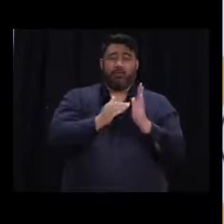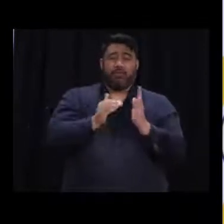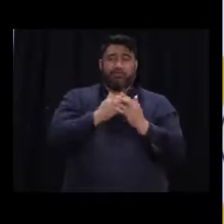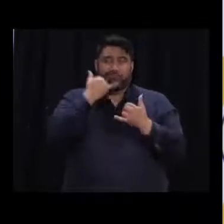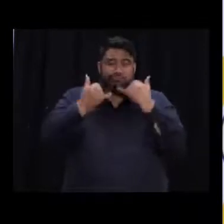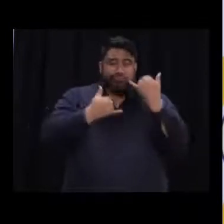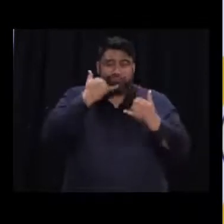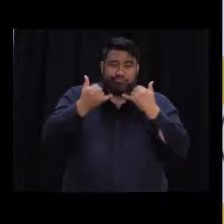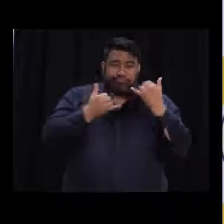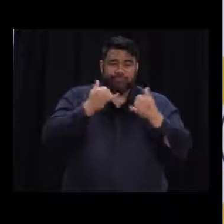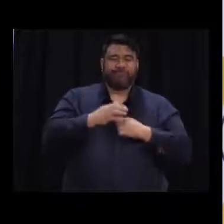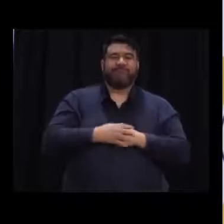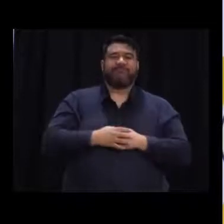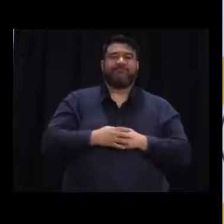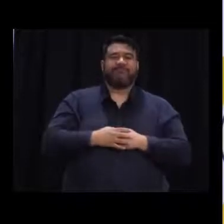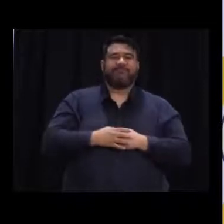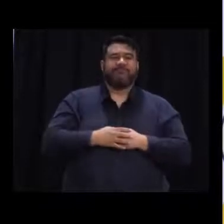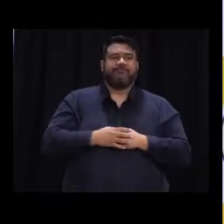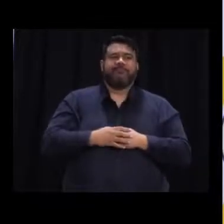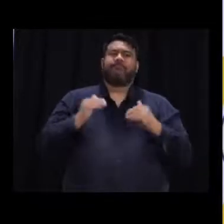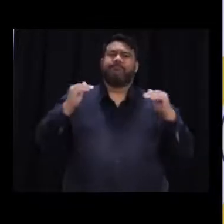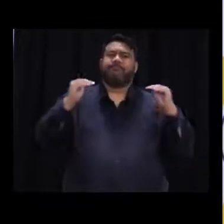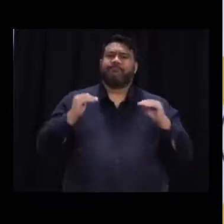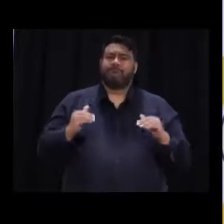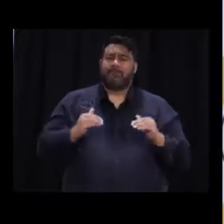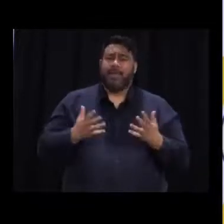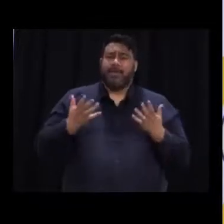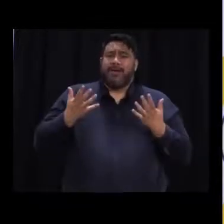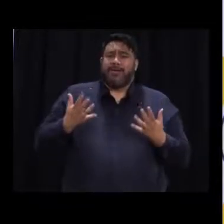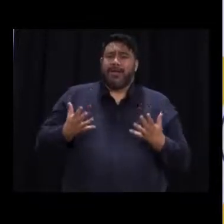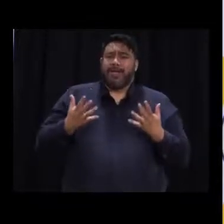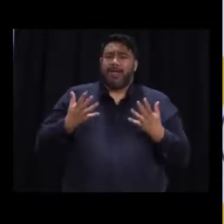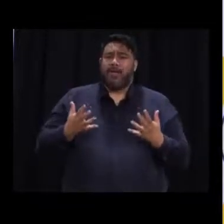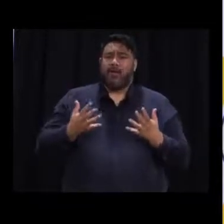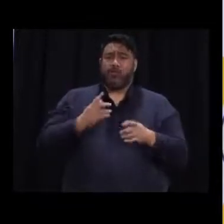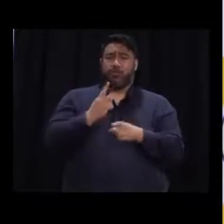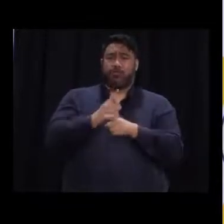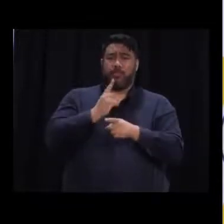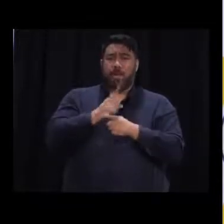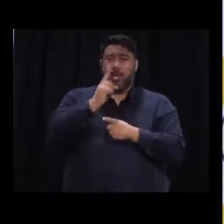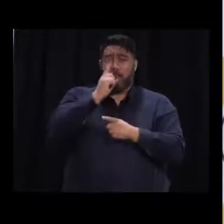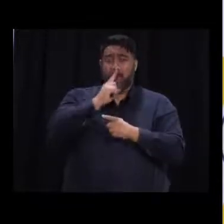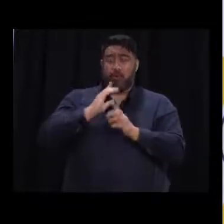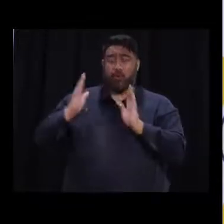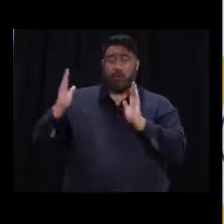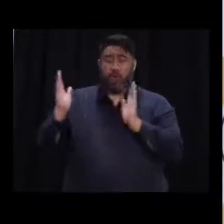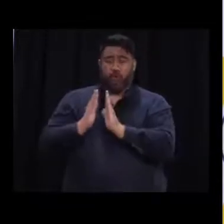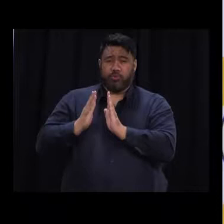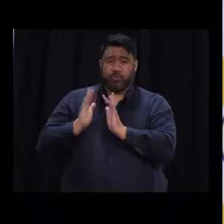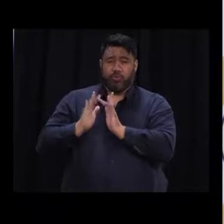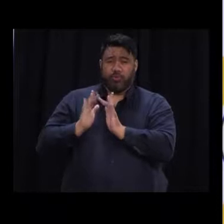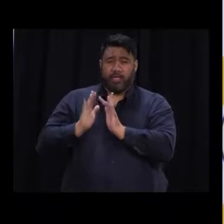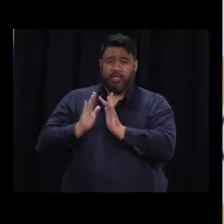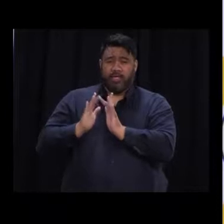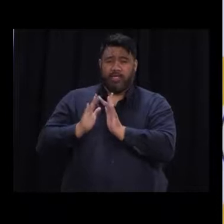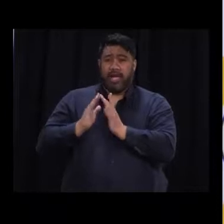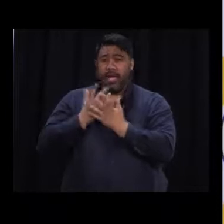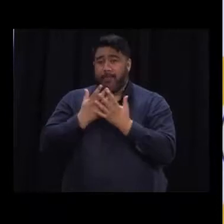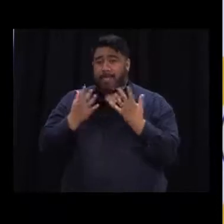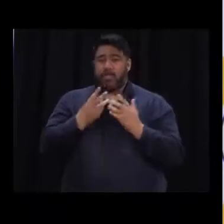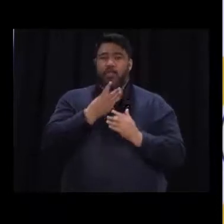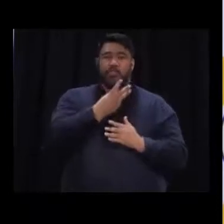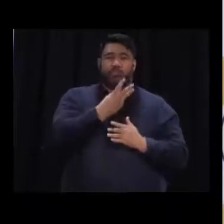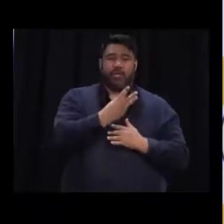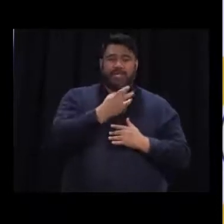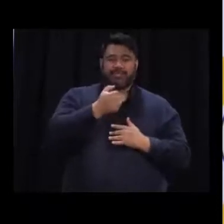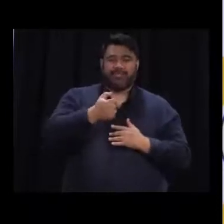our what were formerly known as close pass contacts, but I would call them the very closest contacts. There are 369 of them, and